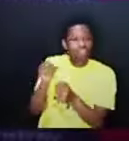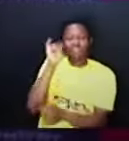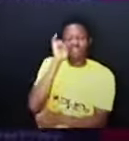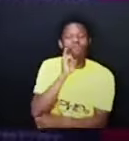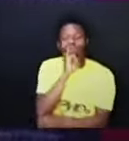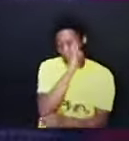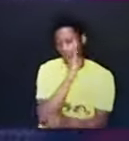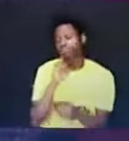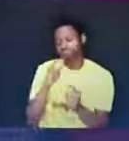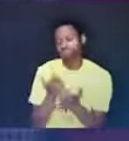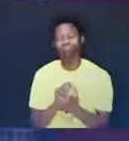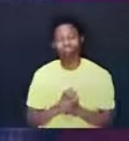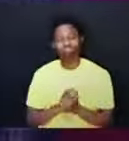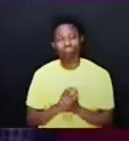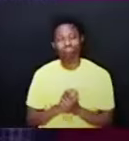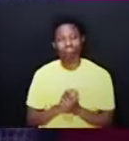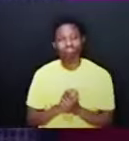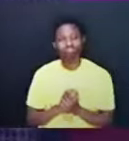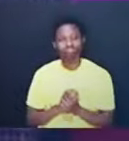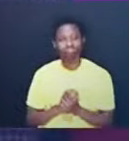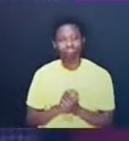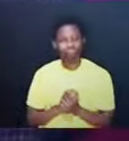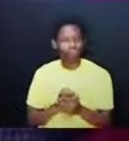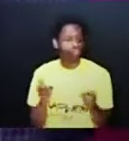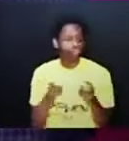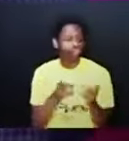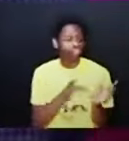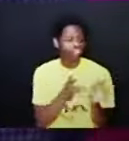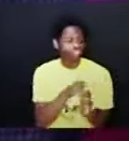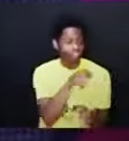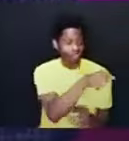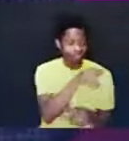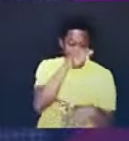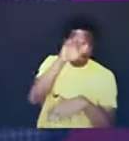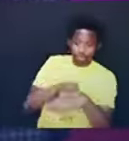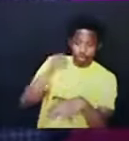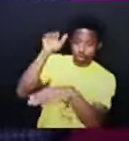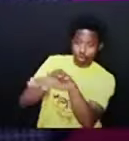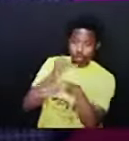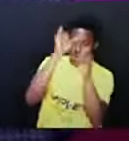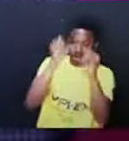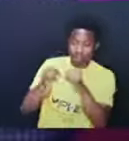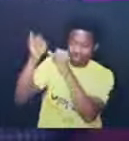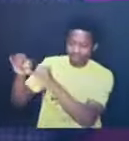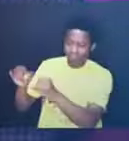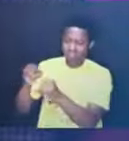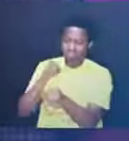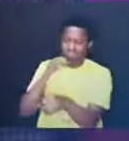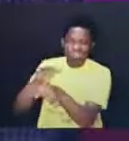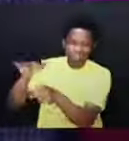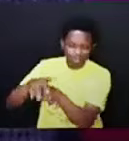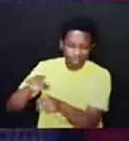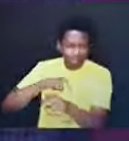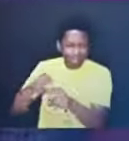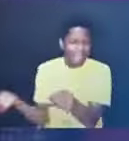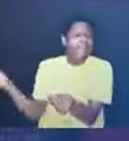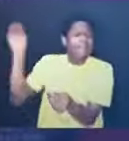was not enough for him to call individual sinners. He promised to build his church.